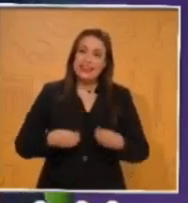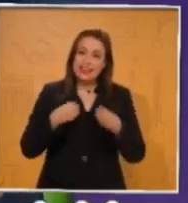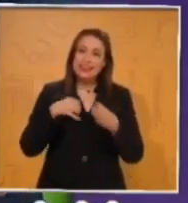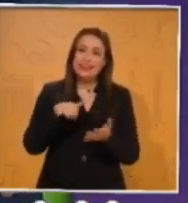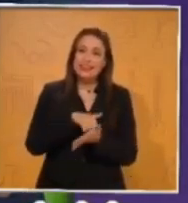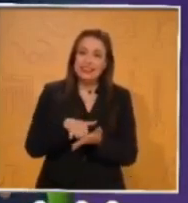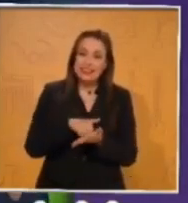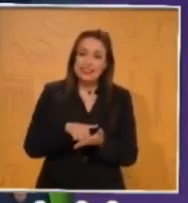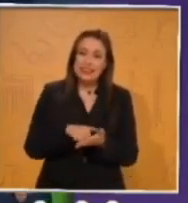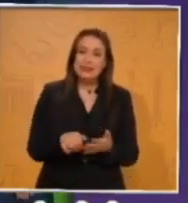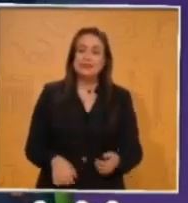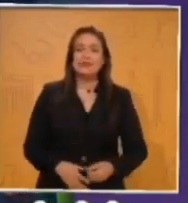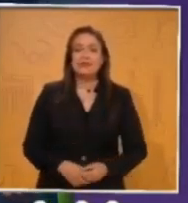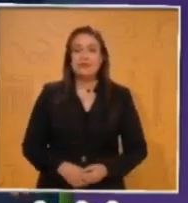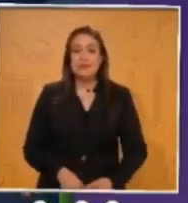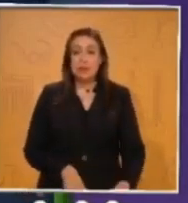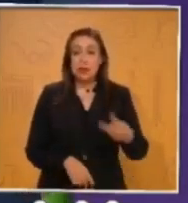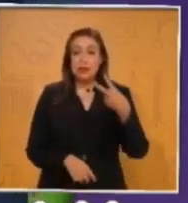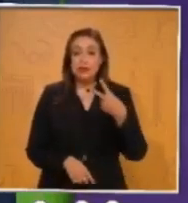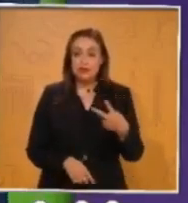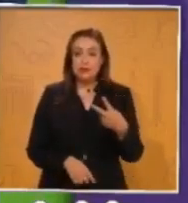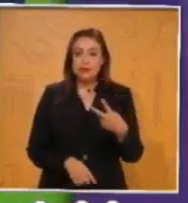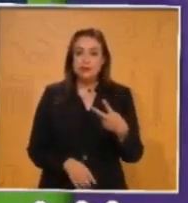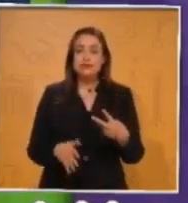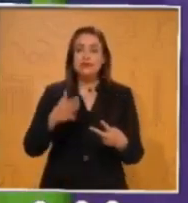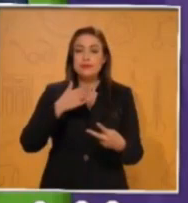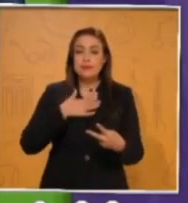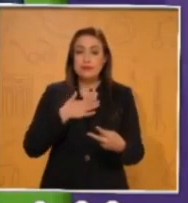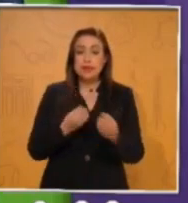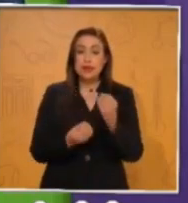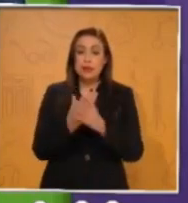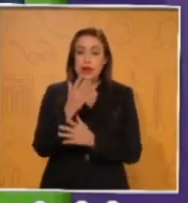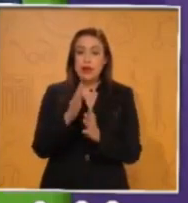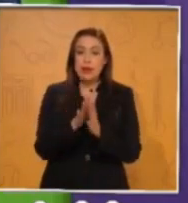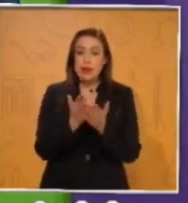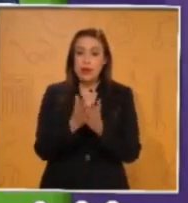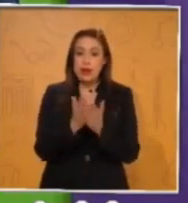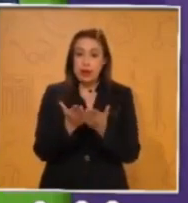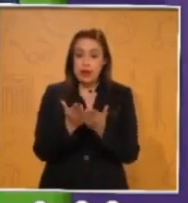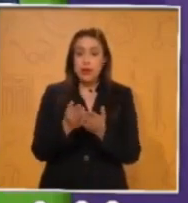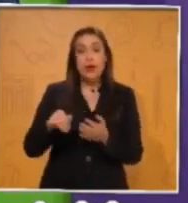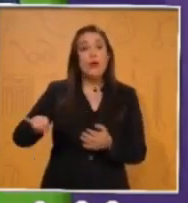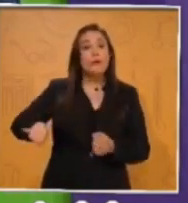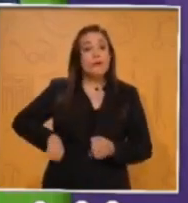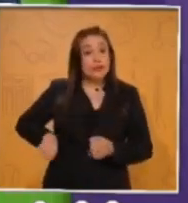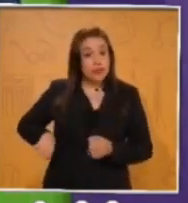Number 2. My new book was interesting.